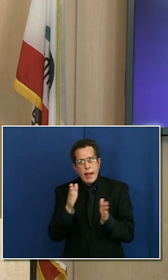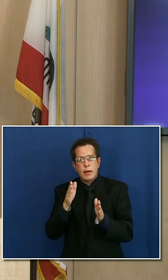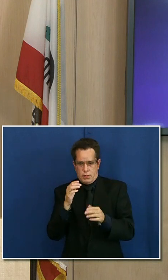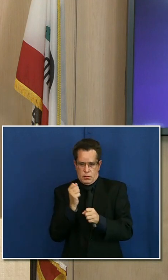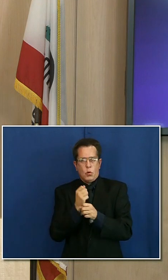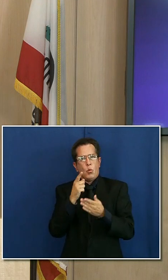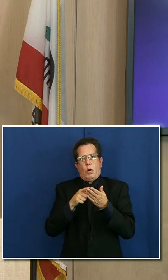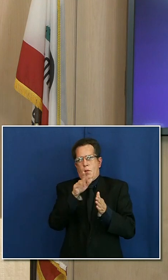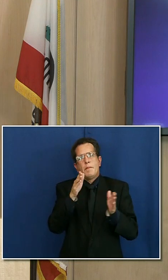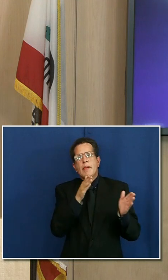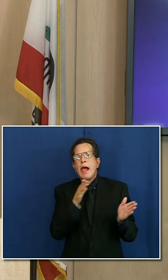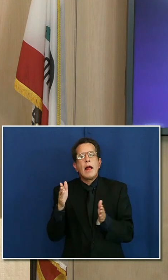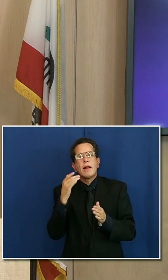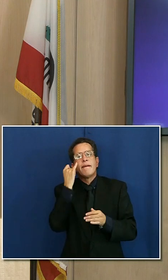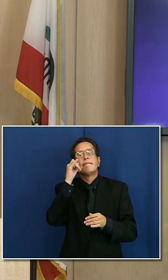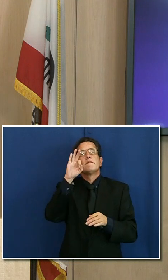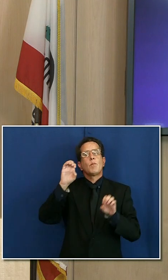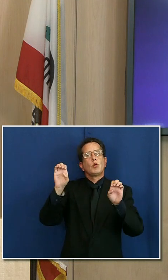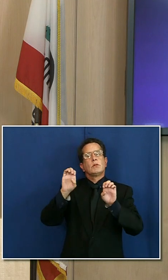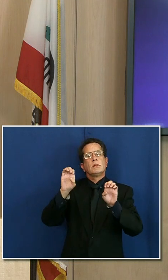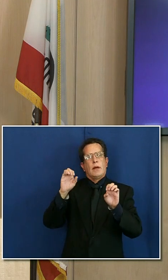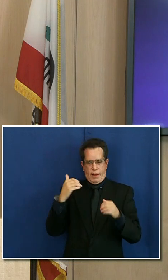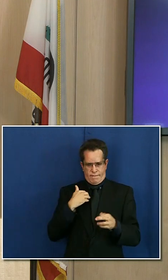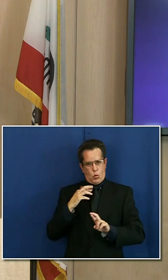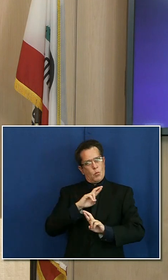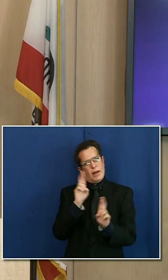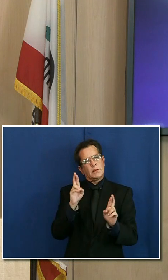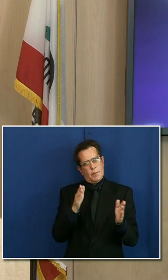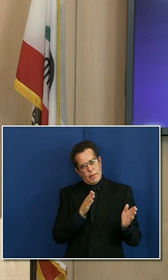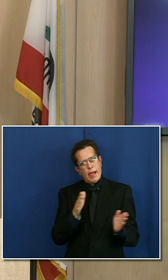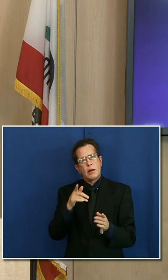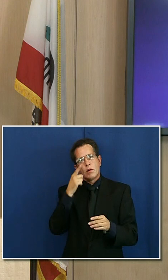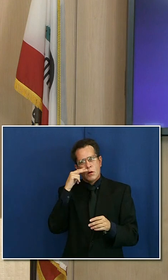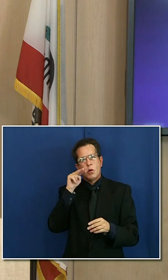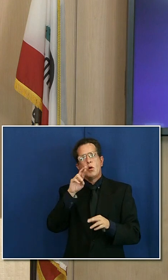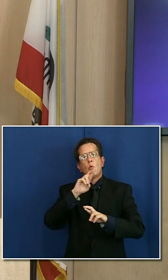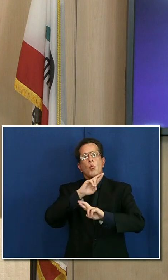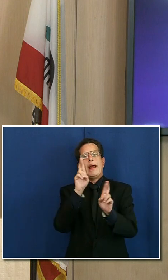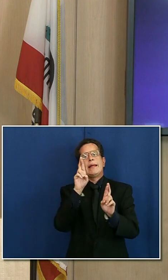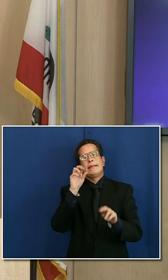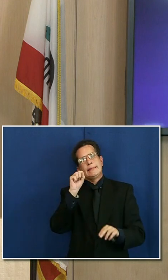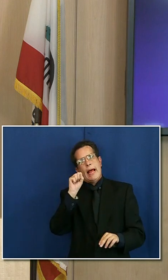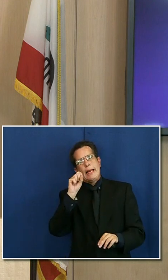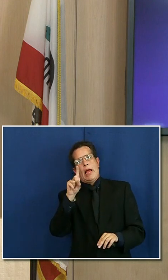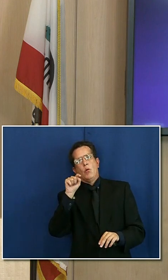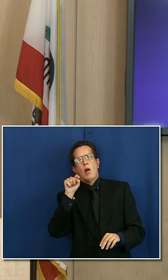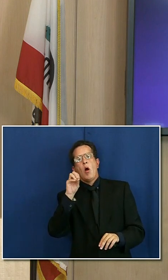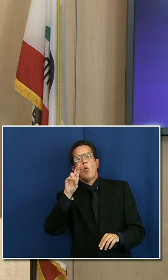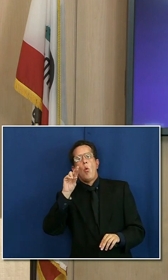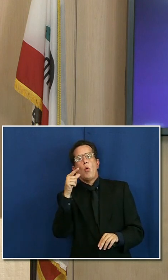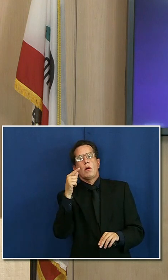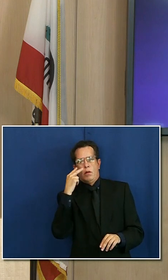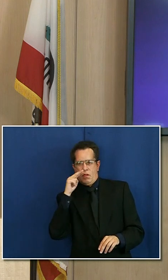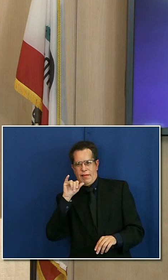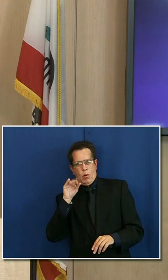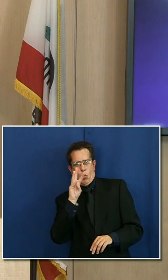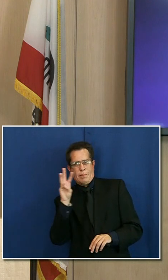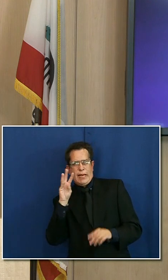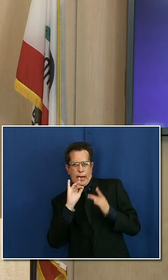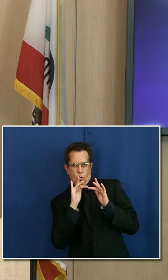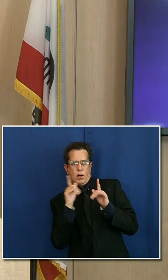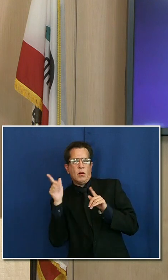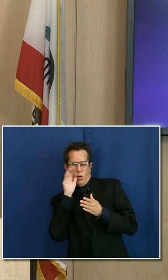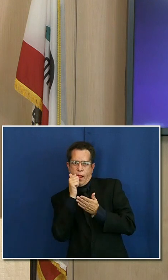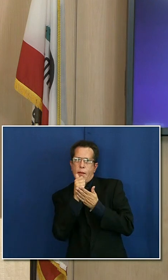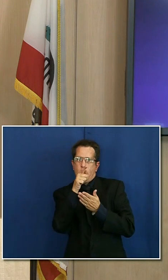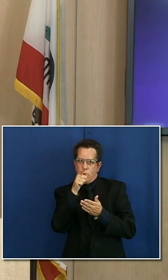to do during an emergency. You can get more information at readysandiego.org. Let's all get prepared